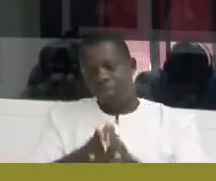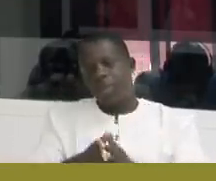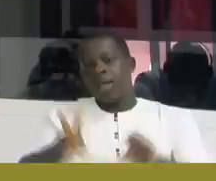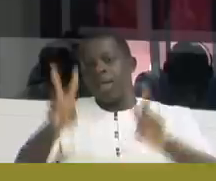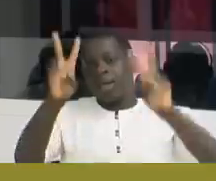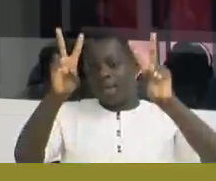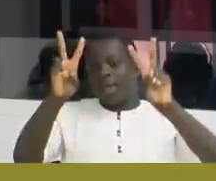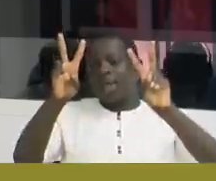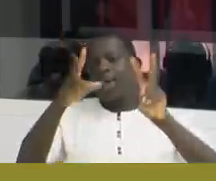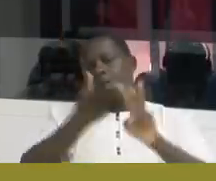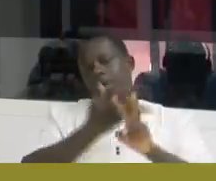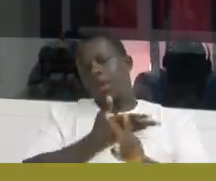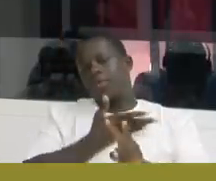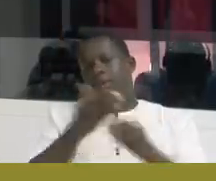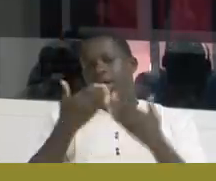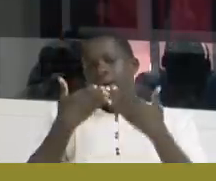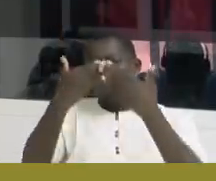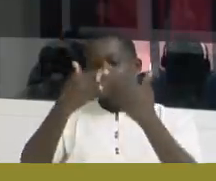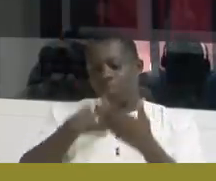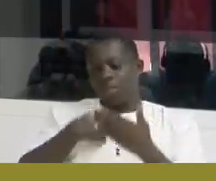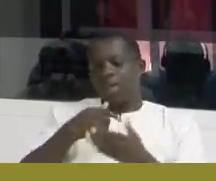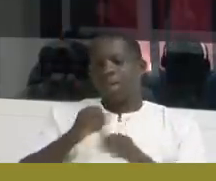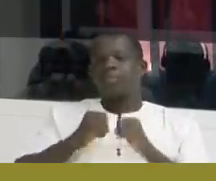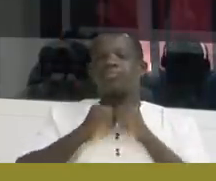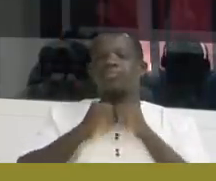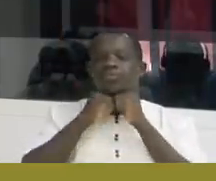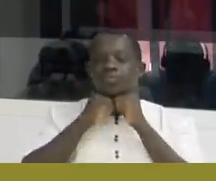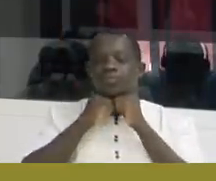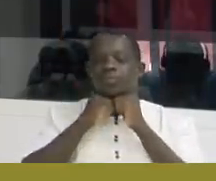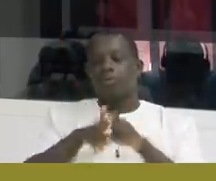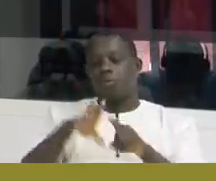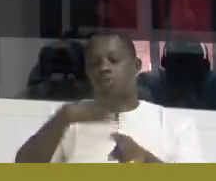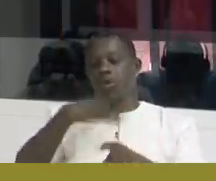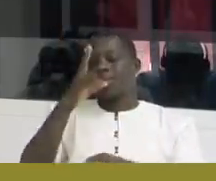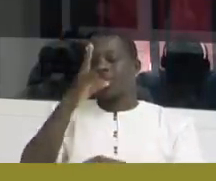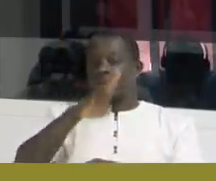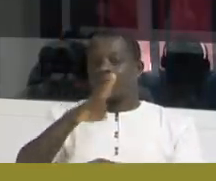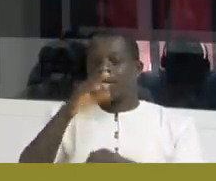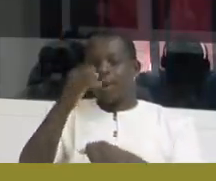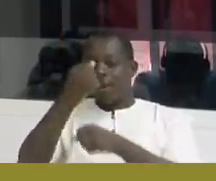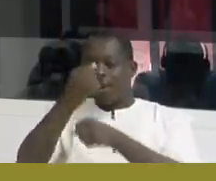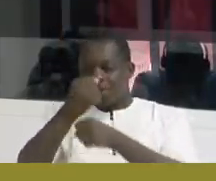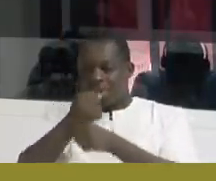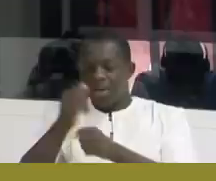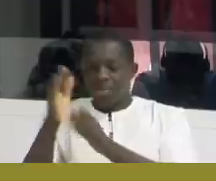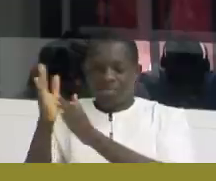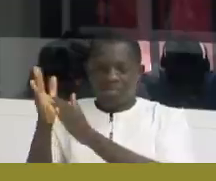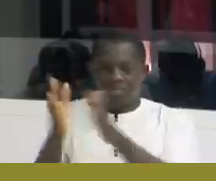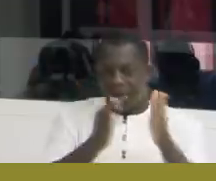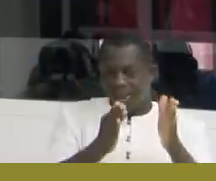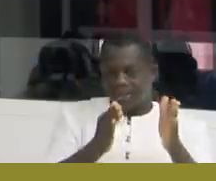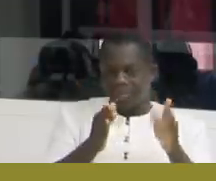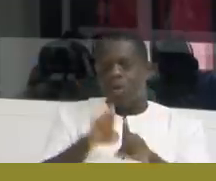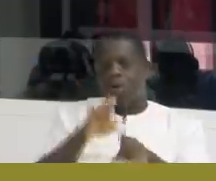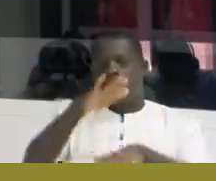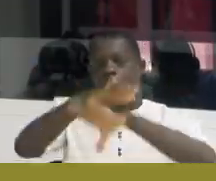Jammeh had informed me that Sana Sabali was going to launch on a particular day.